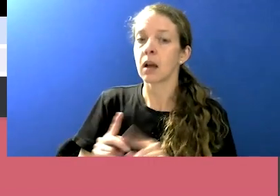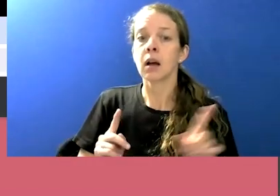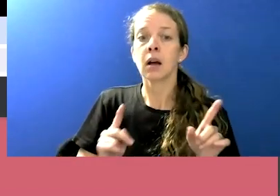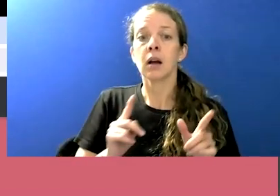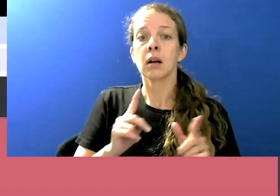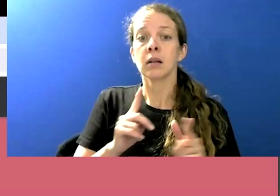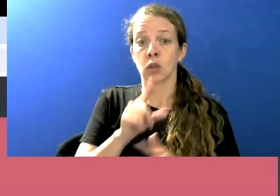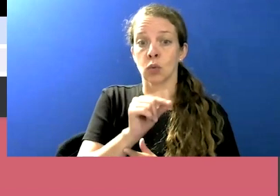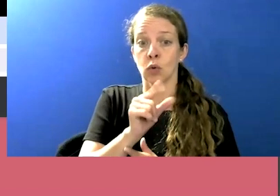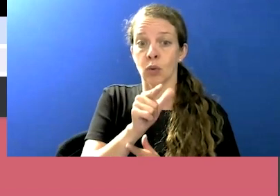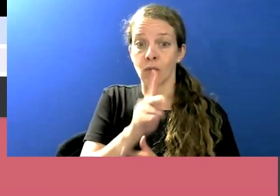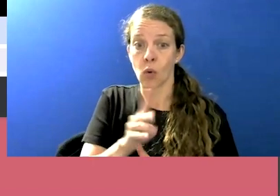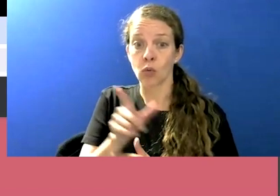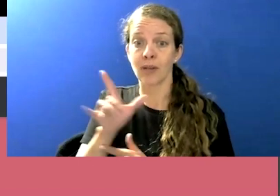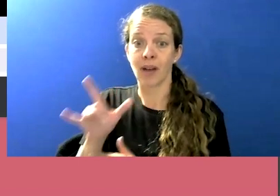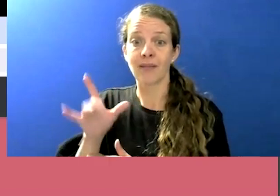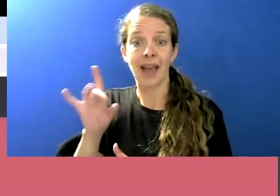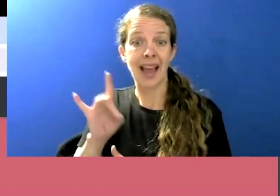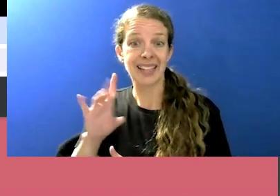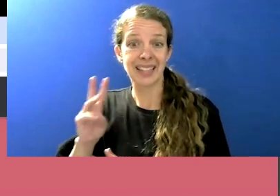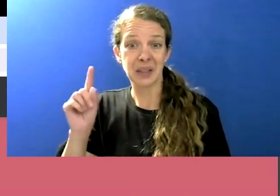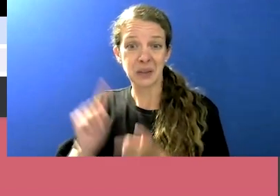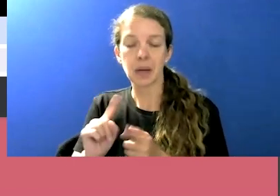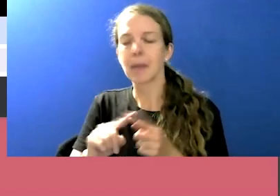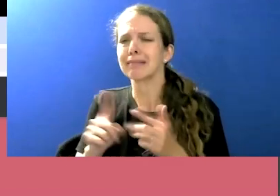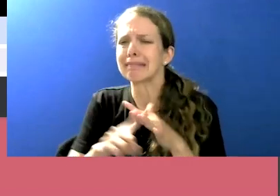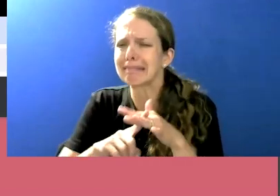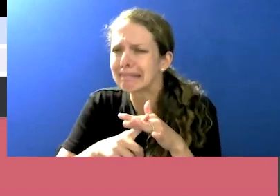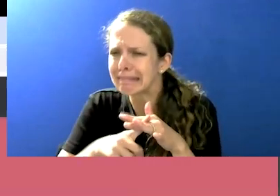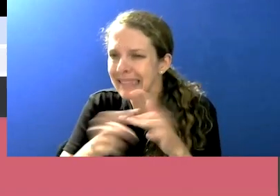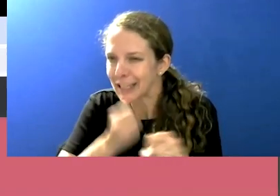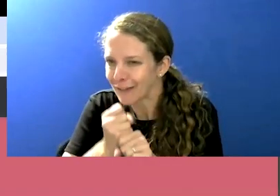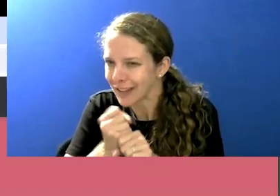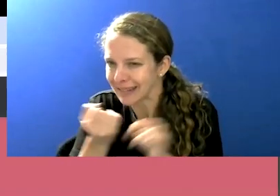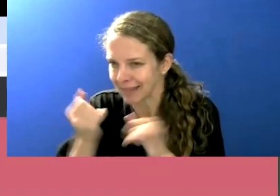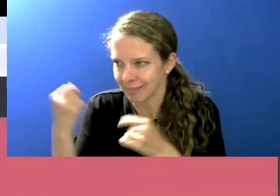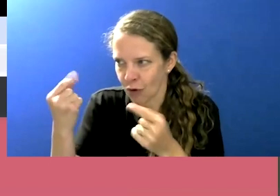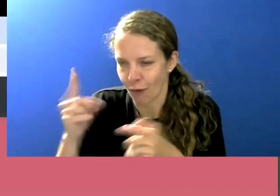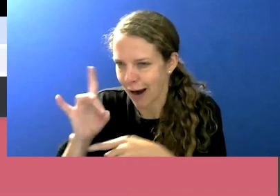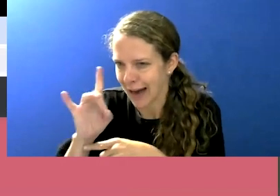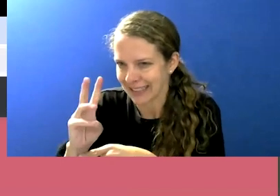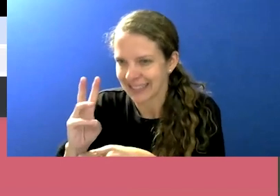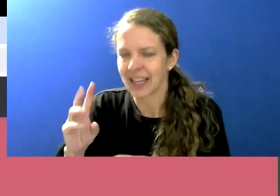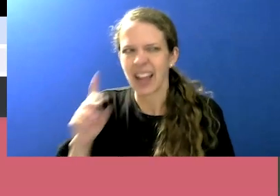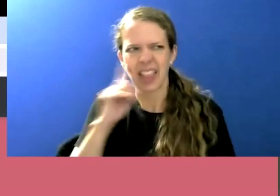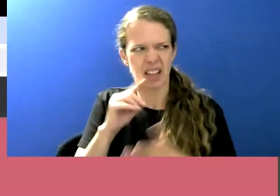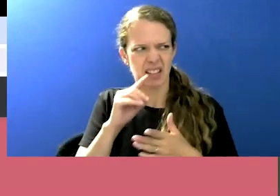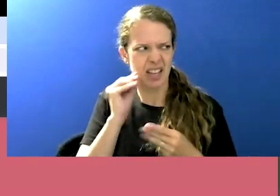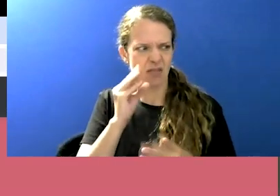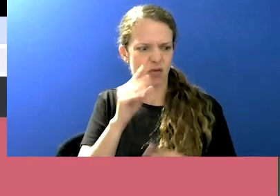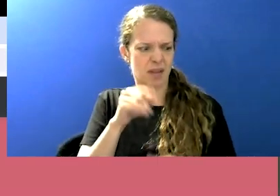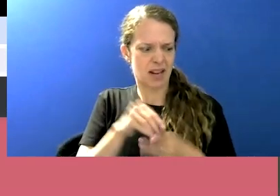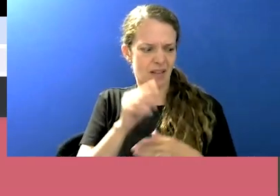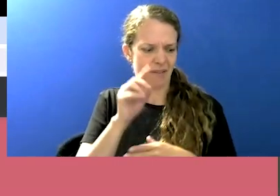2024, 2025, 86, but we barely started the semester. So I got this information, I believe, within the